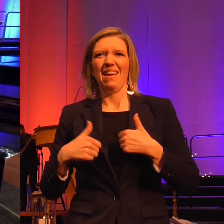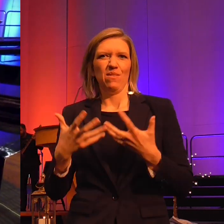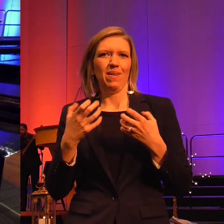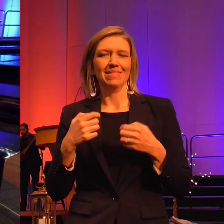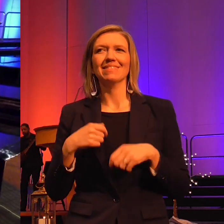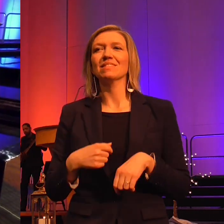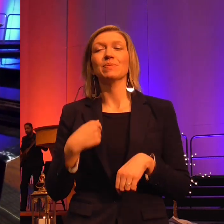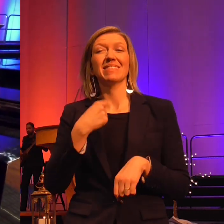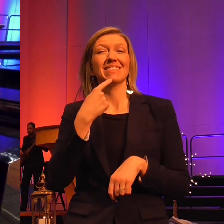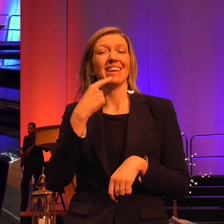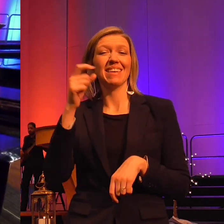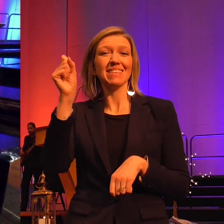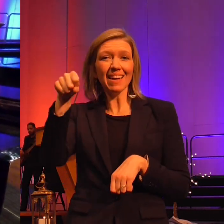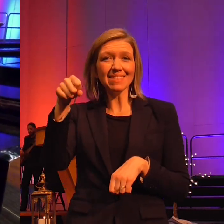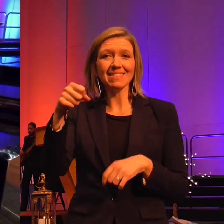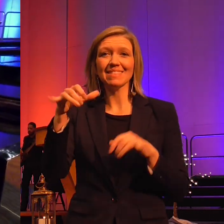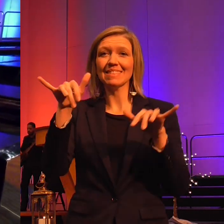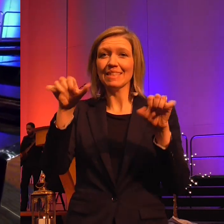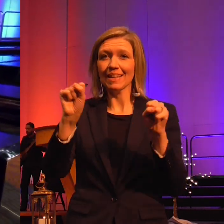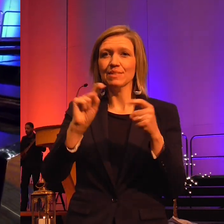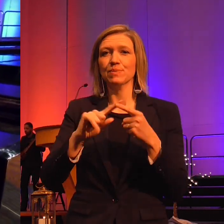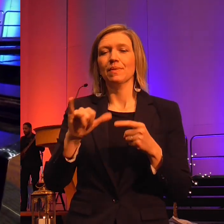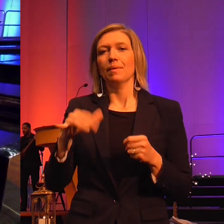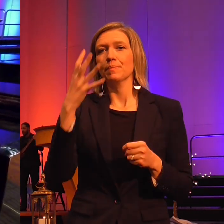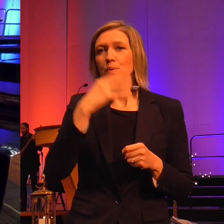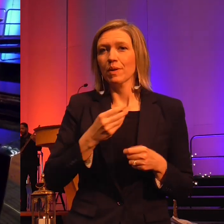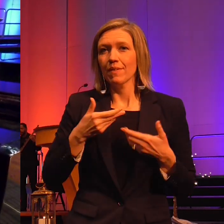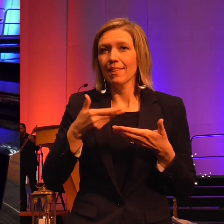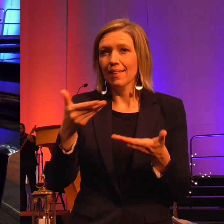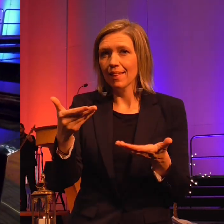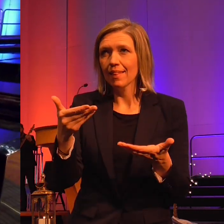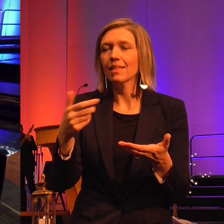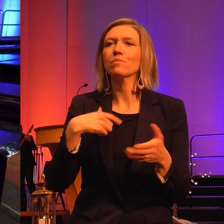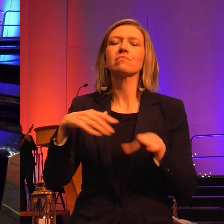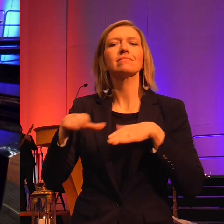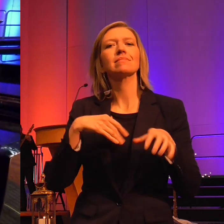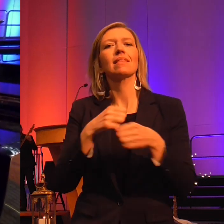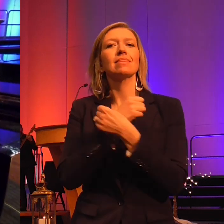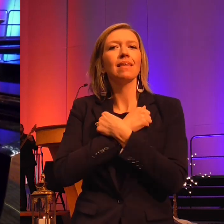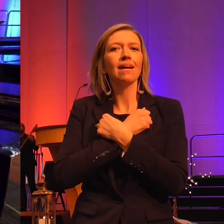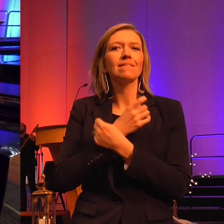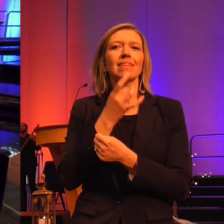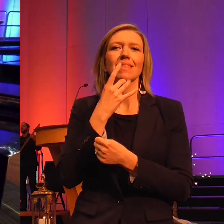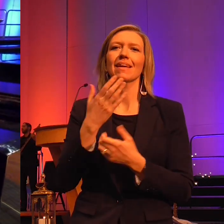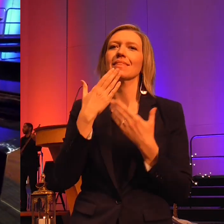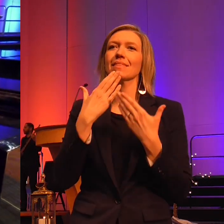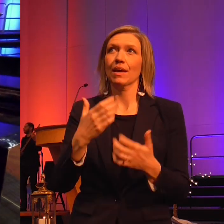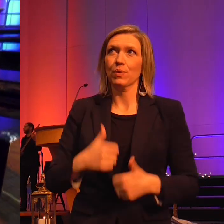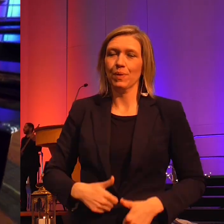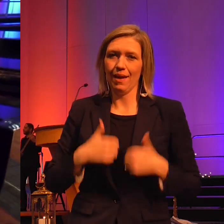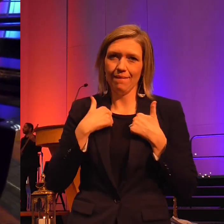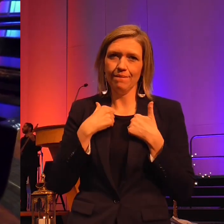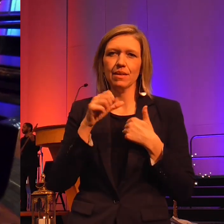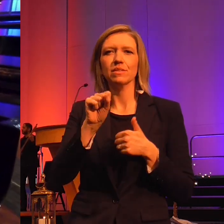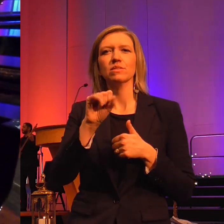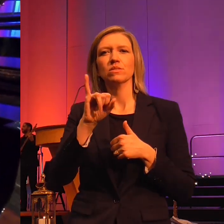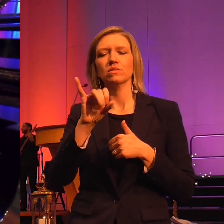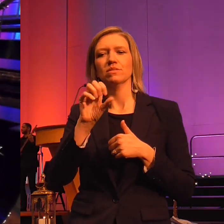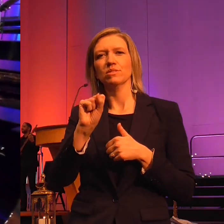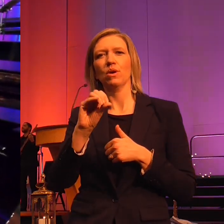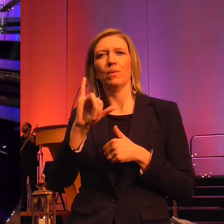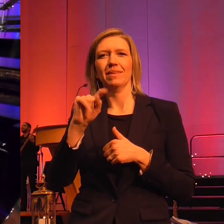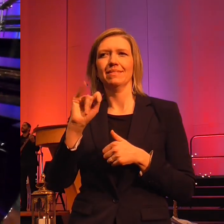yes, yes to that beautiful invitation. And we walk forward in love and light. Thank you, life. And so it is. Amen.